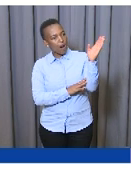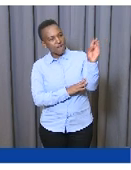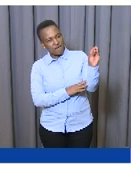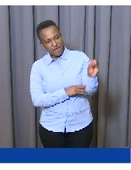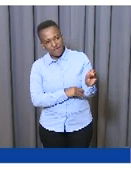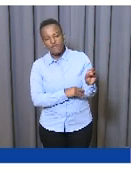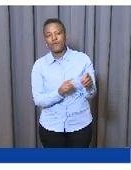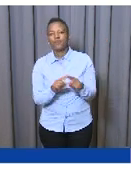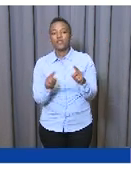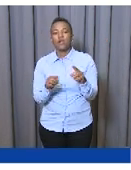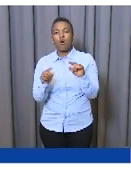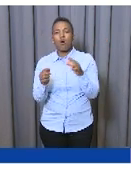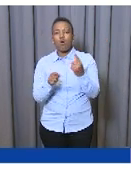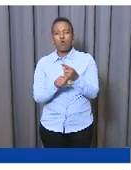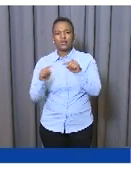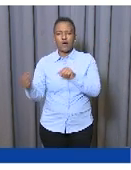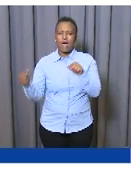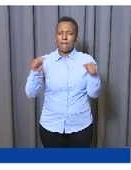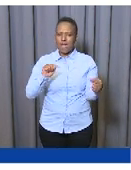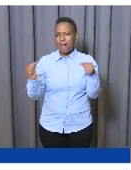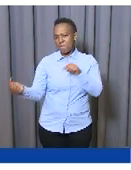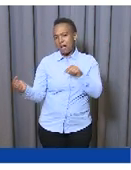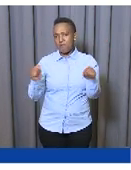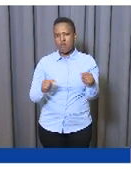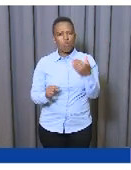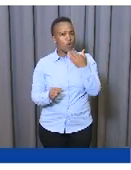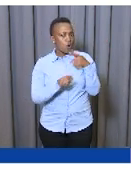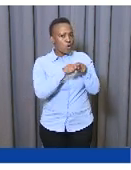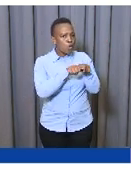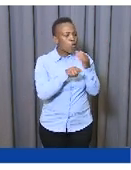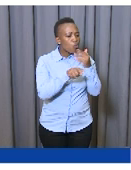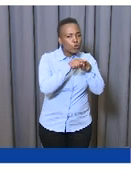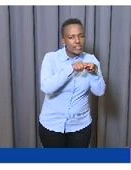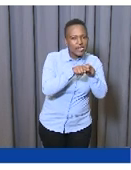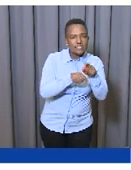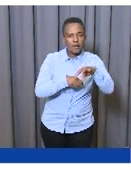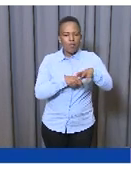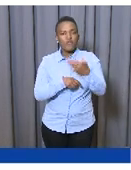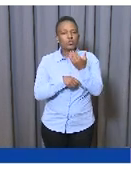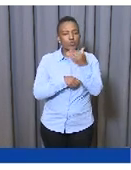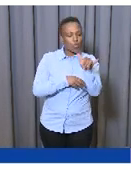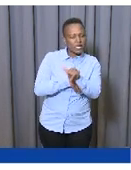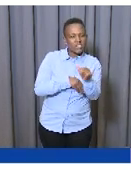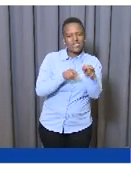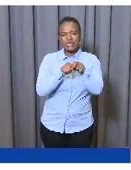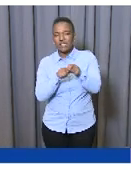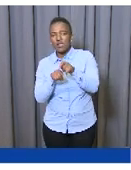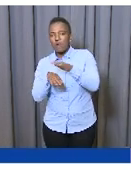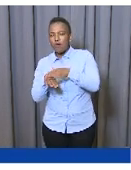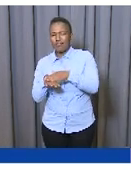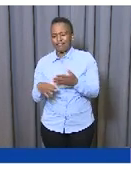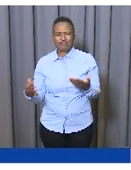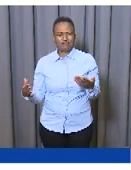Again, there's always a debate on the side about who tests more. That's a useless debate, to